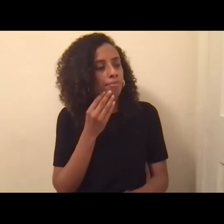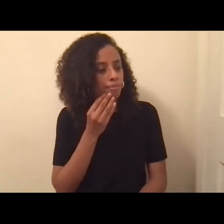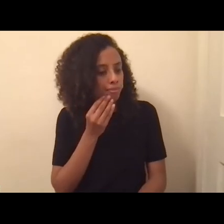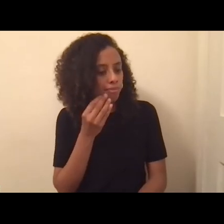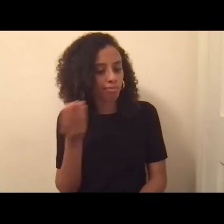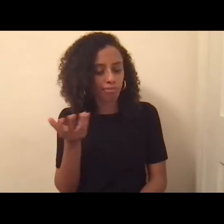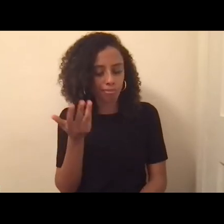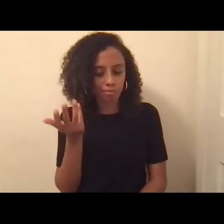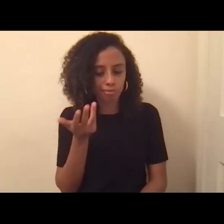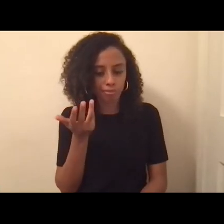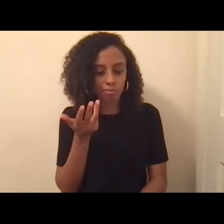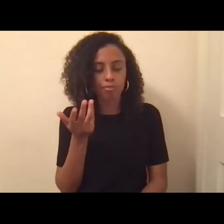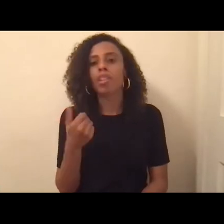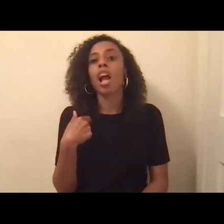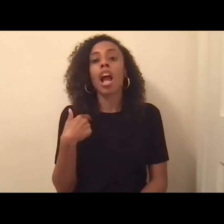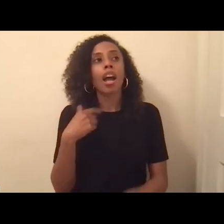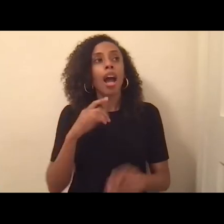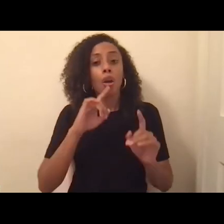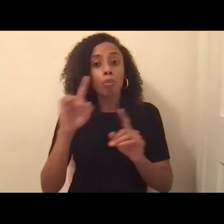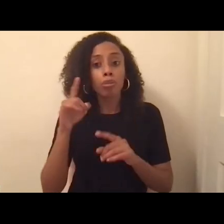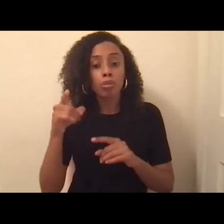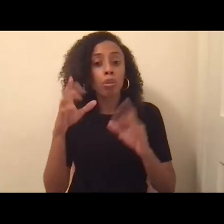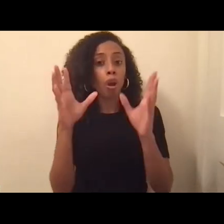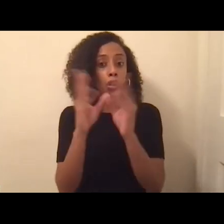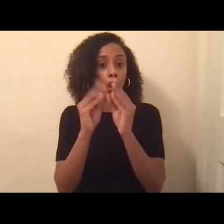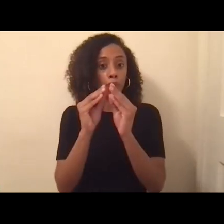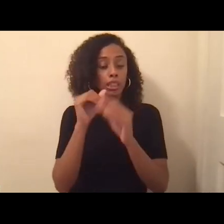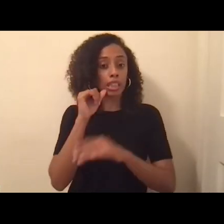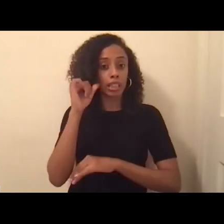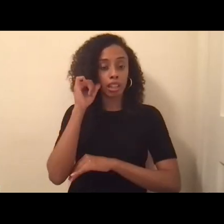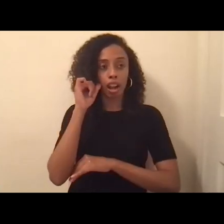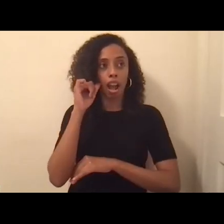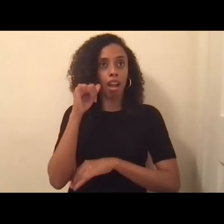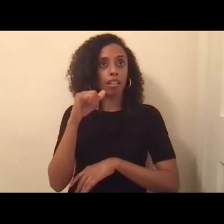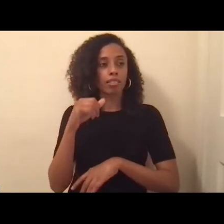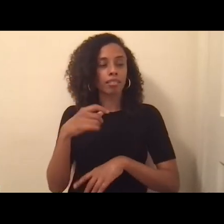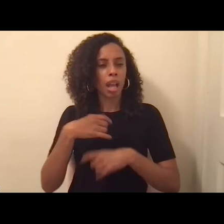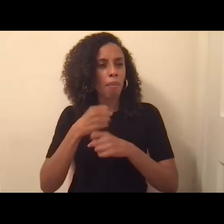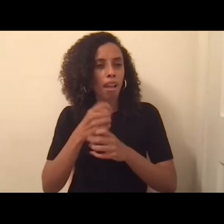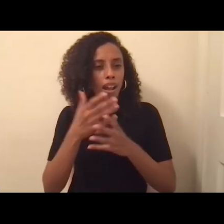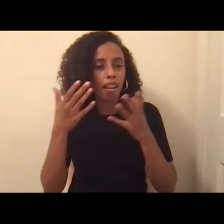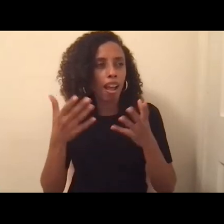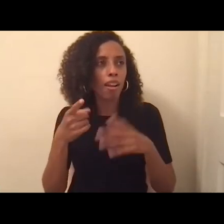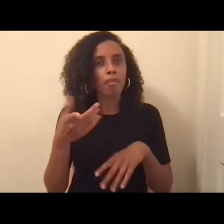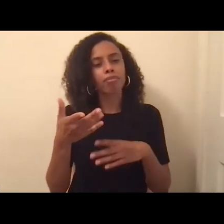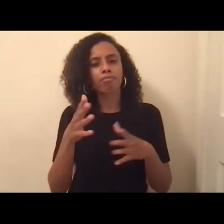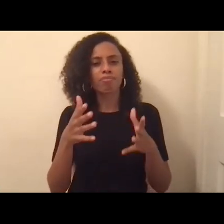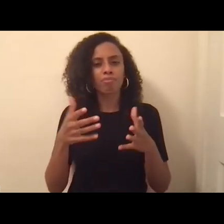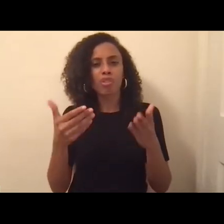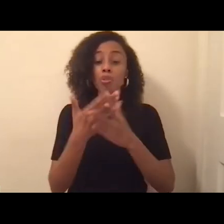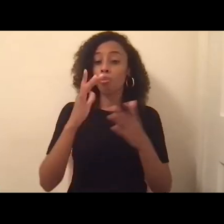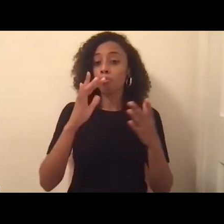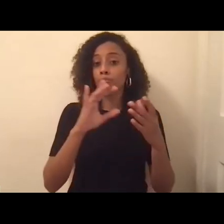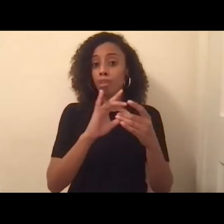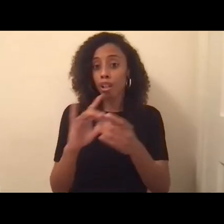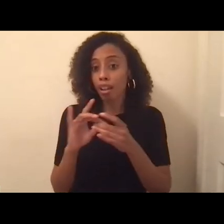I went to a conference yesterday and made a lot of like sort of new connections,